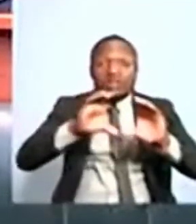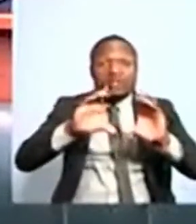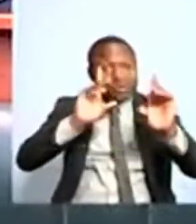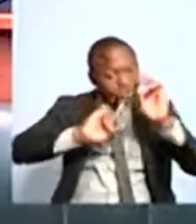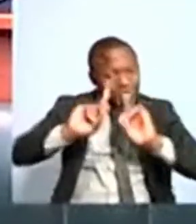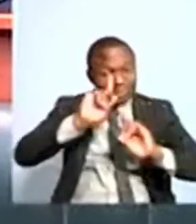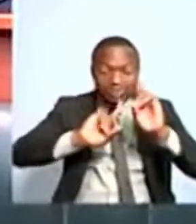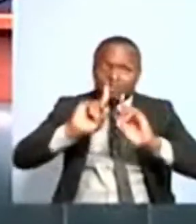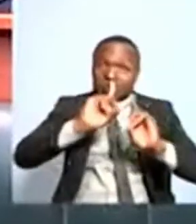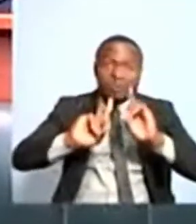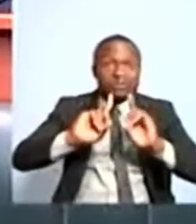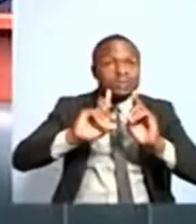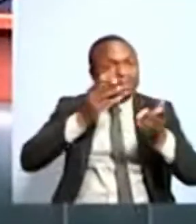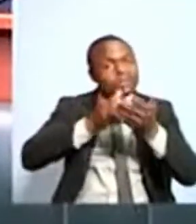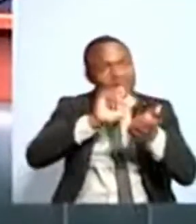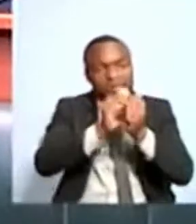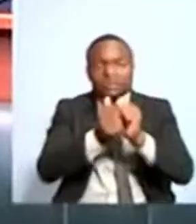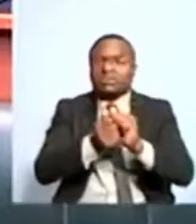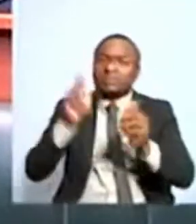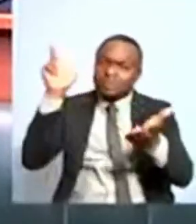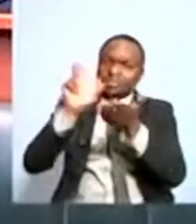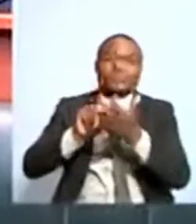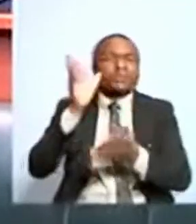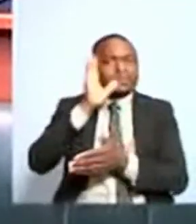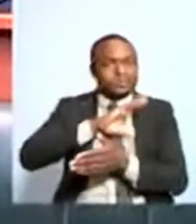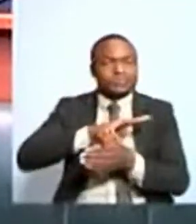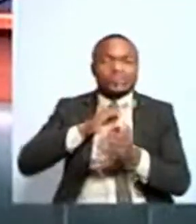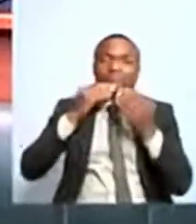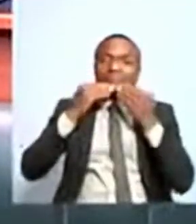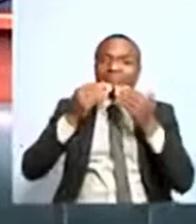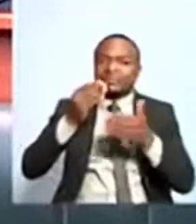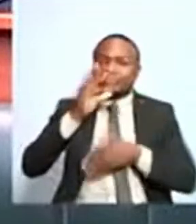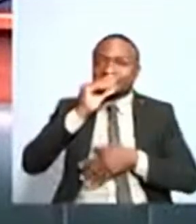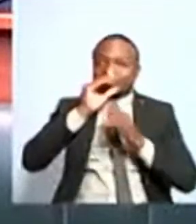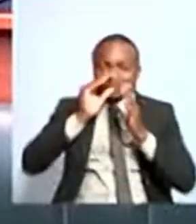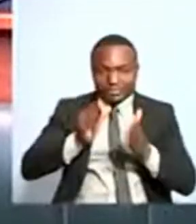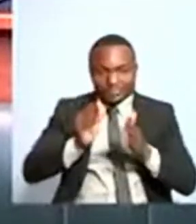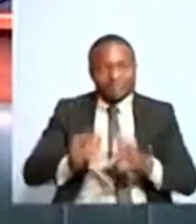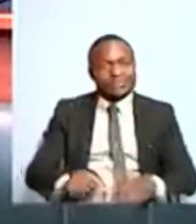having considered that this amendment was passed? I thank you, Mr. Speaker.